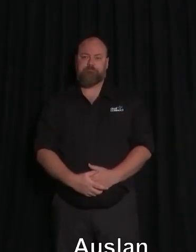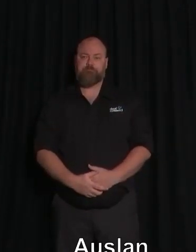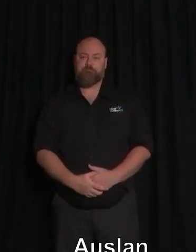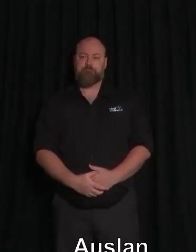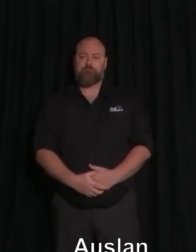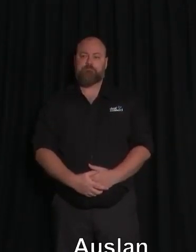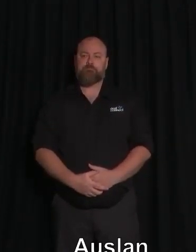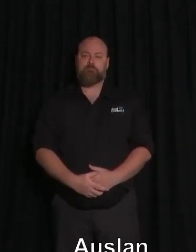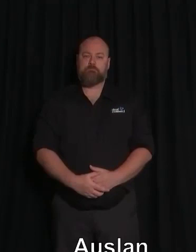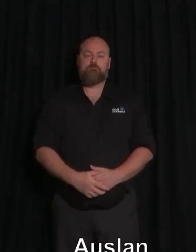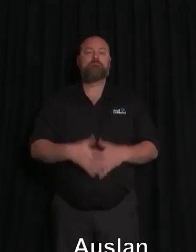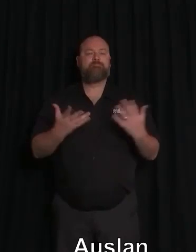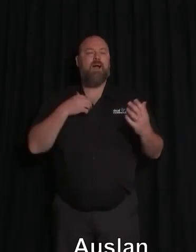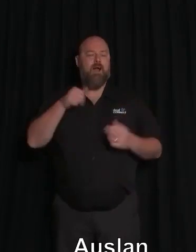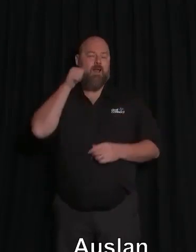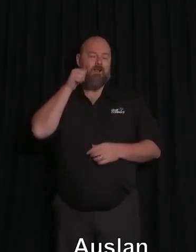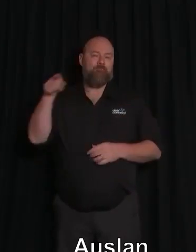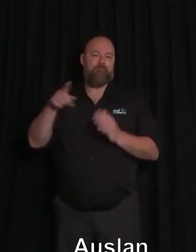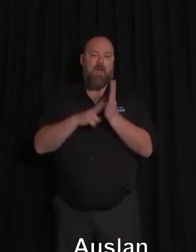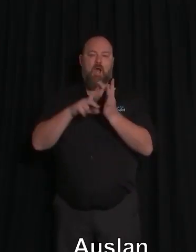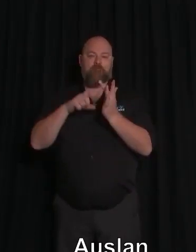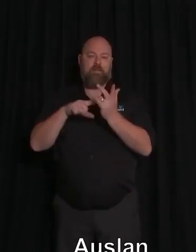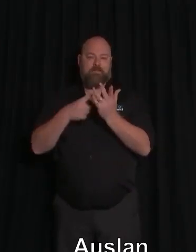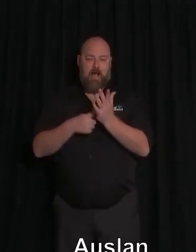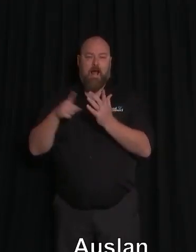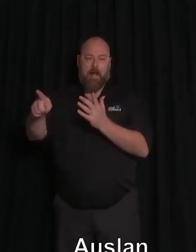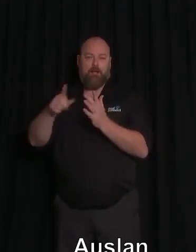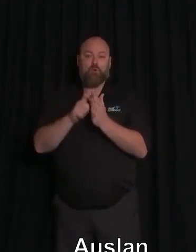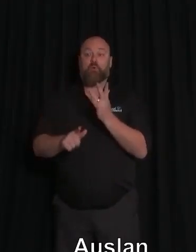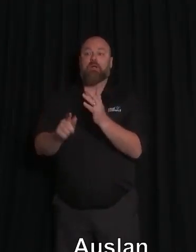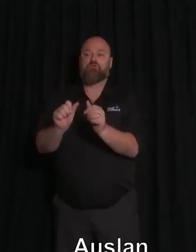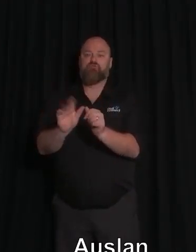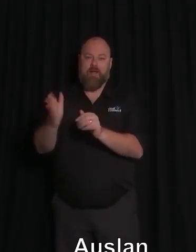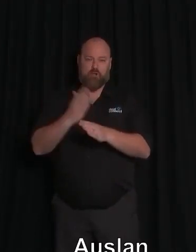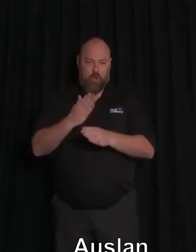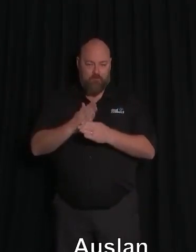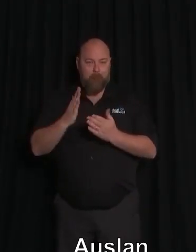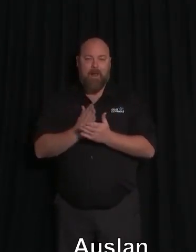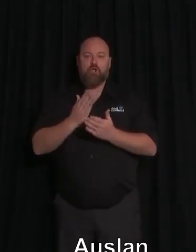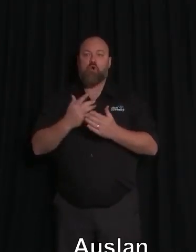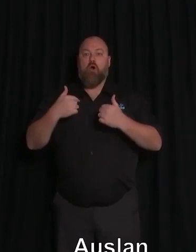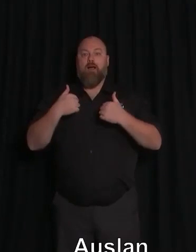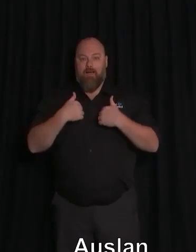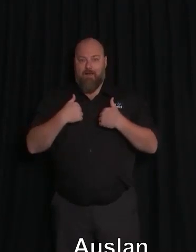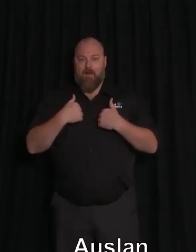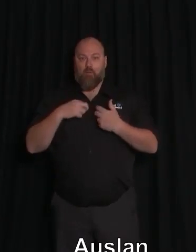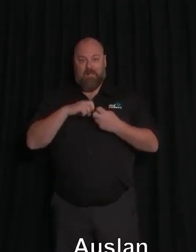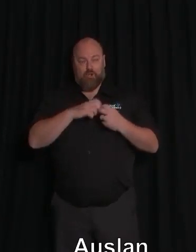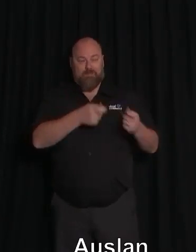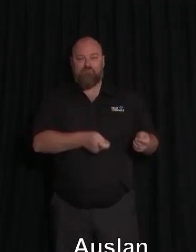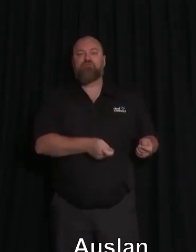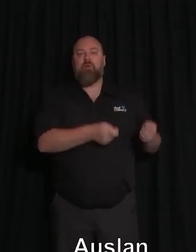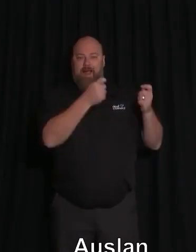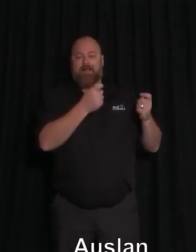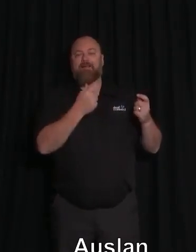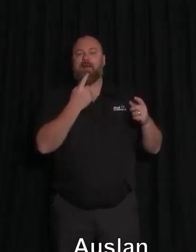And we know that Victor is doing a really good job of making sure that our issues are being prosecuted in a way that is